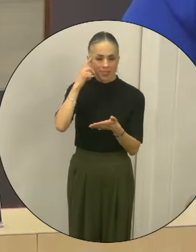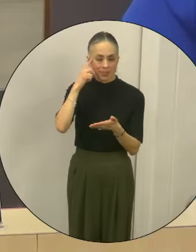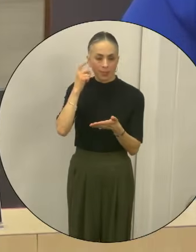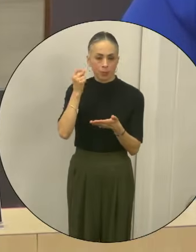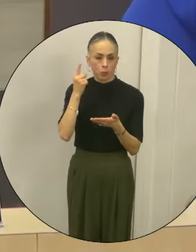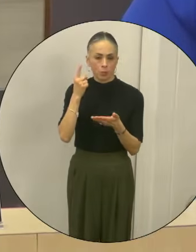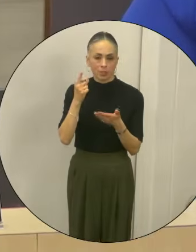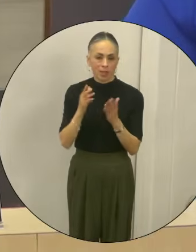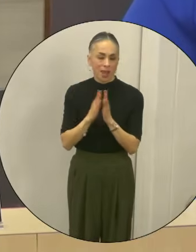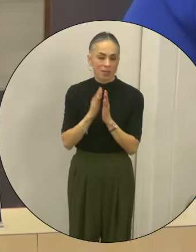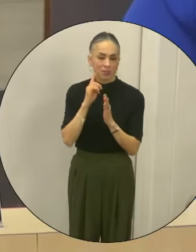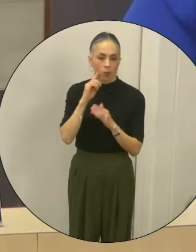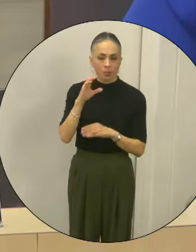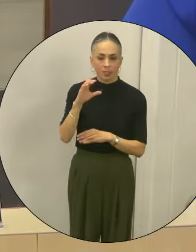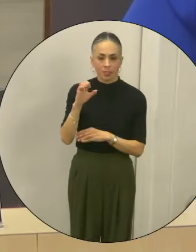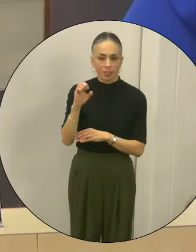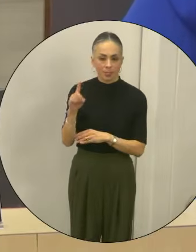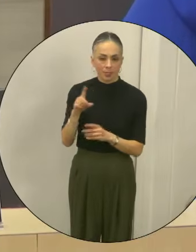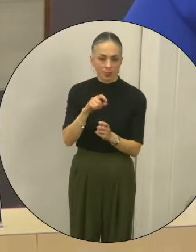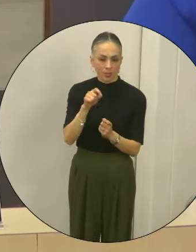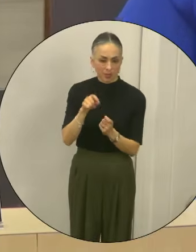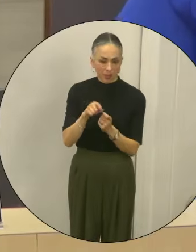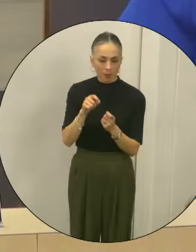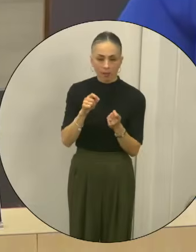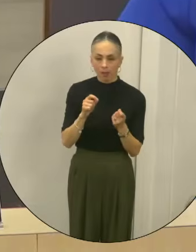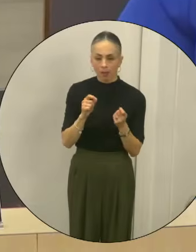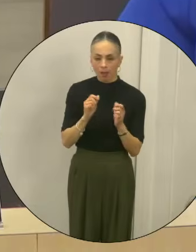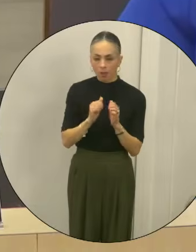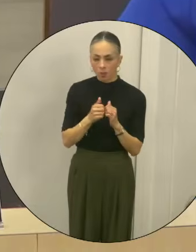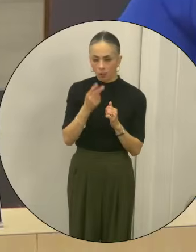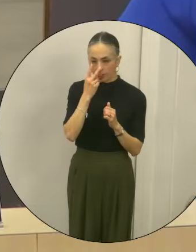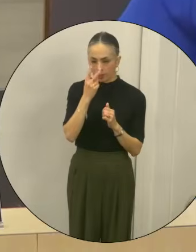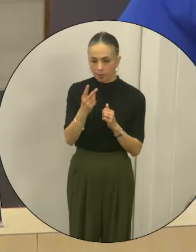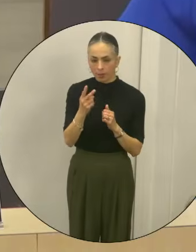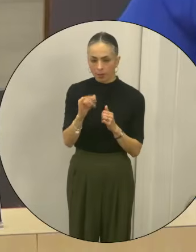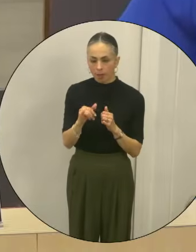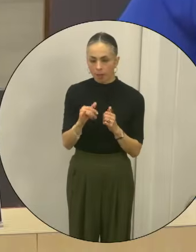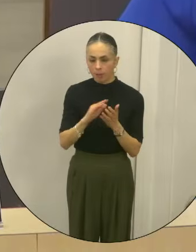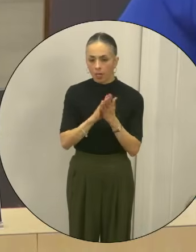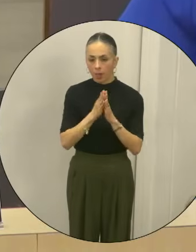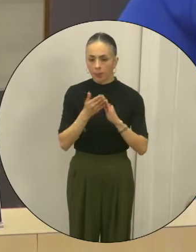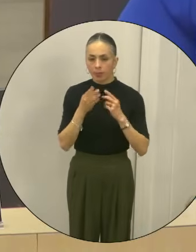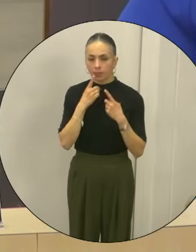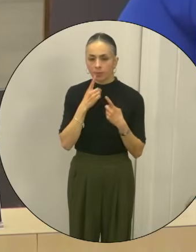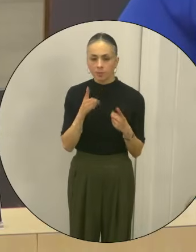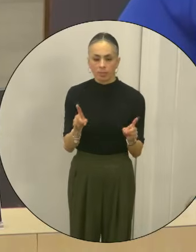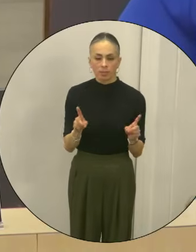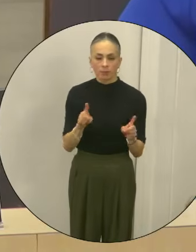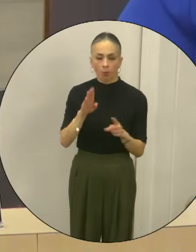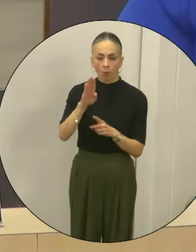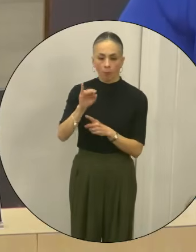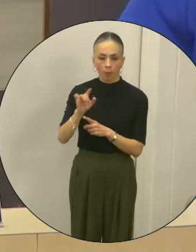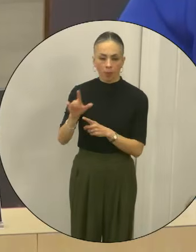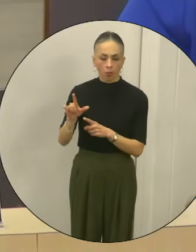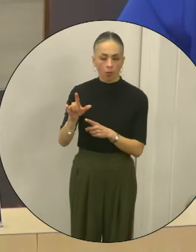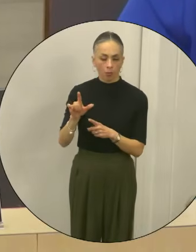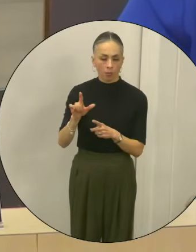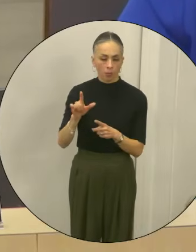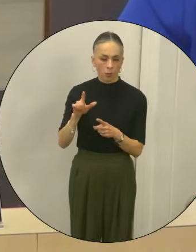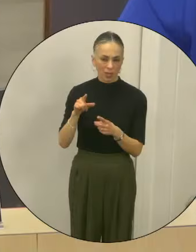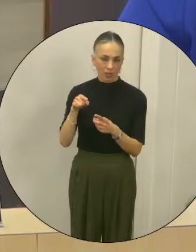for CCSD specifically? Like, how do you see that becoming a successful bill when it comes to getting it